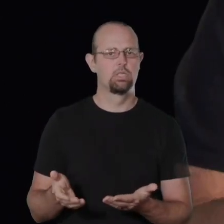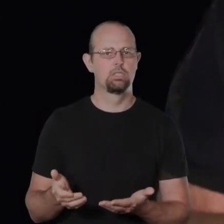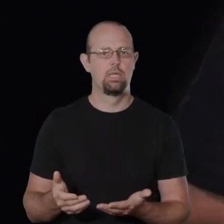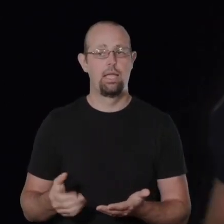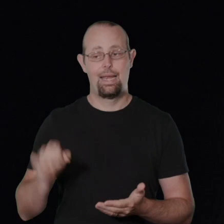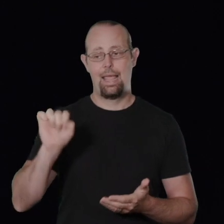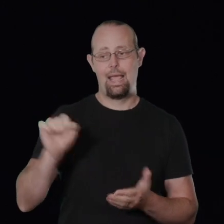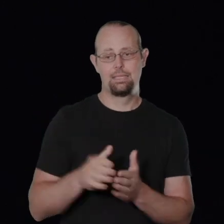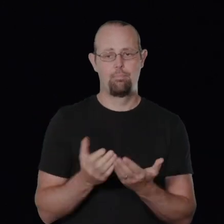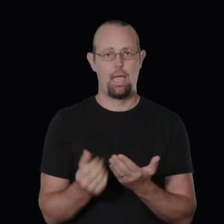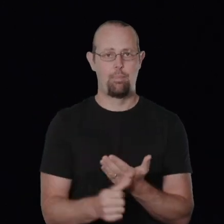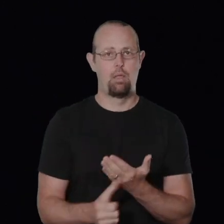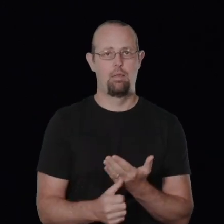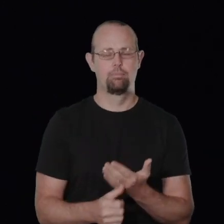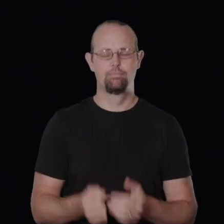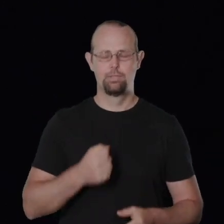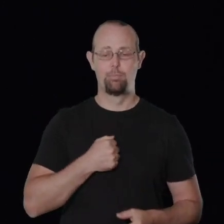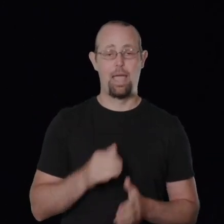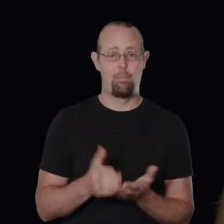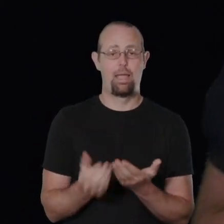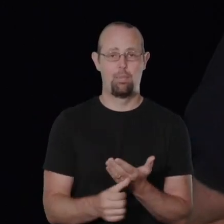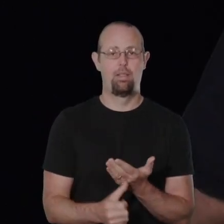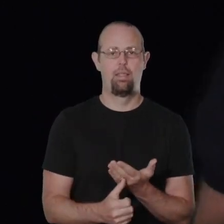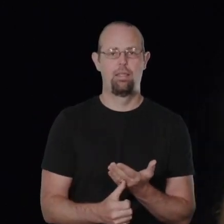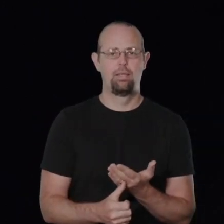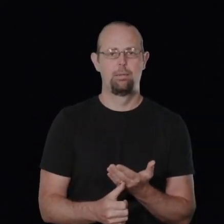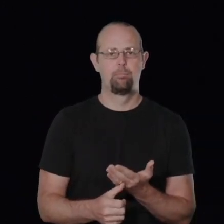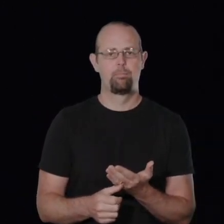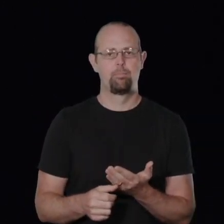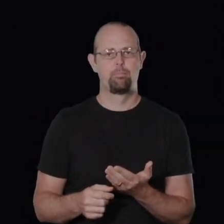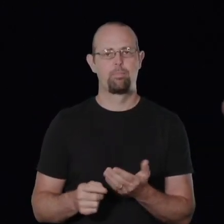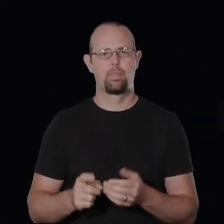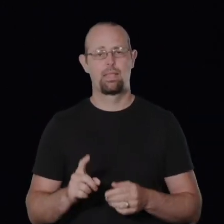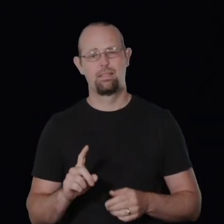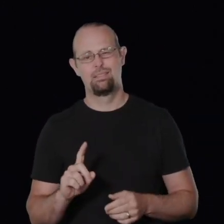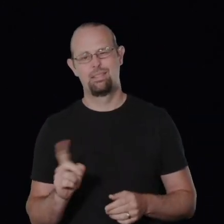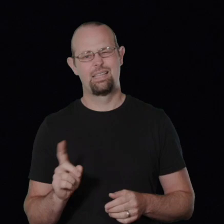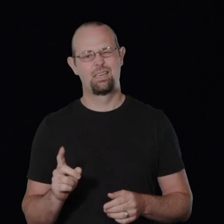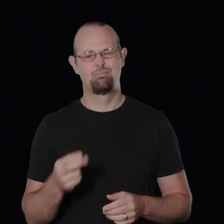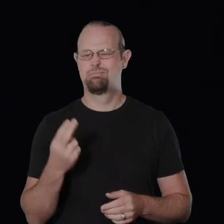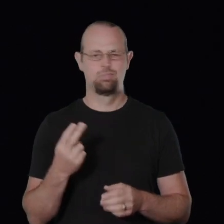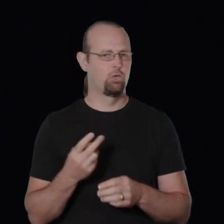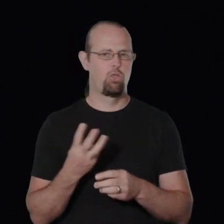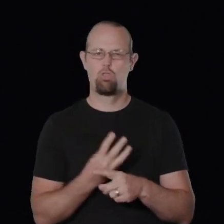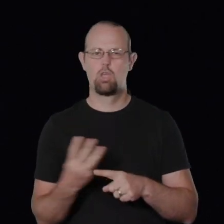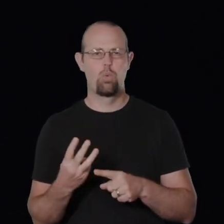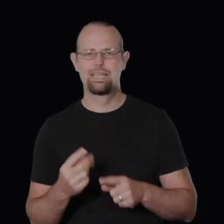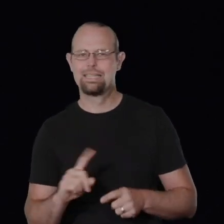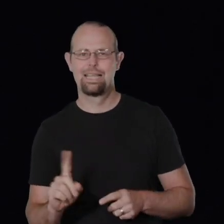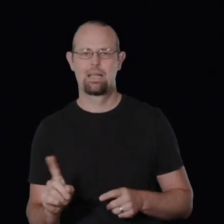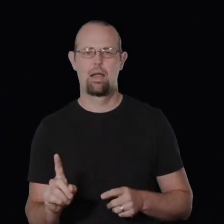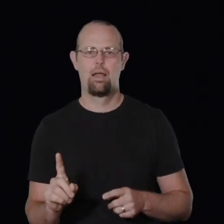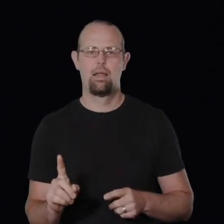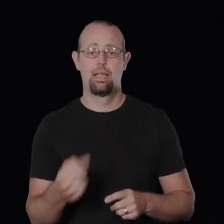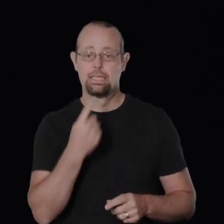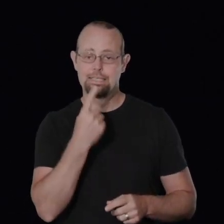our Bible for a little while. Well, not long after that, maybe 2 or 3 weeks, he said to me one night as we were having a